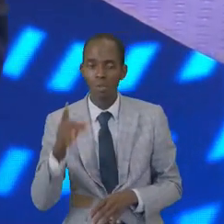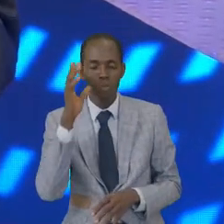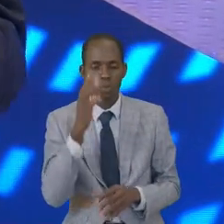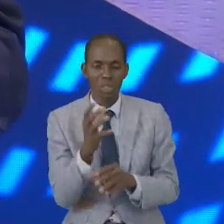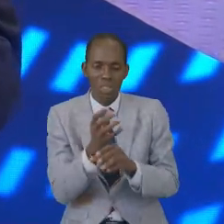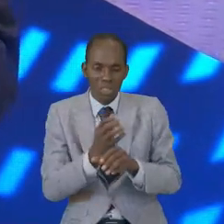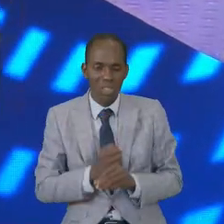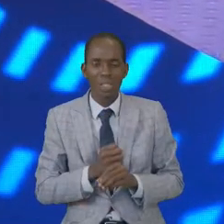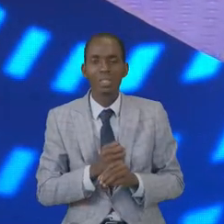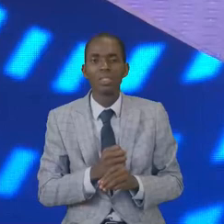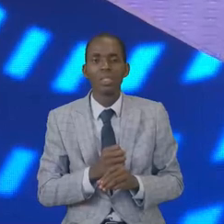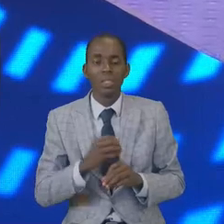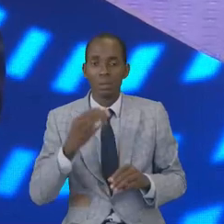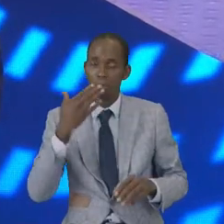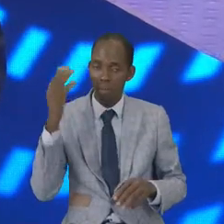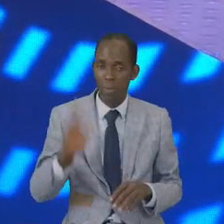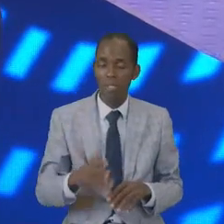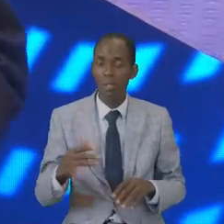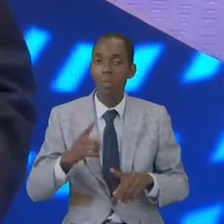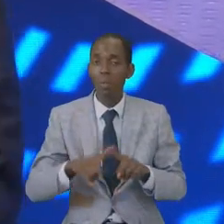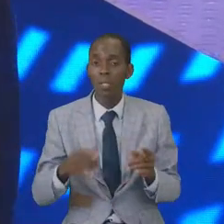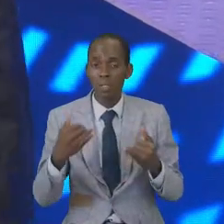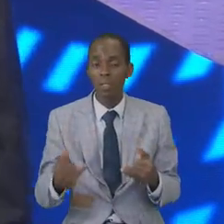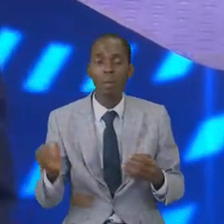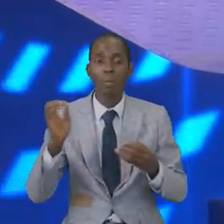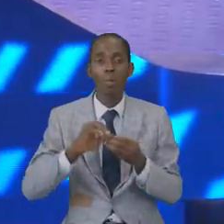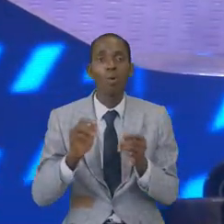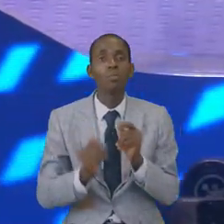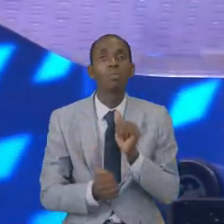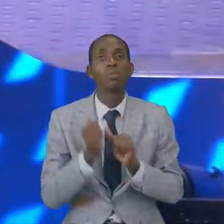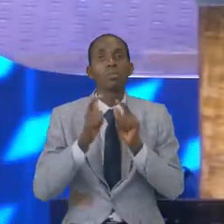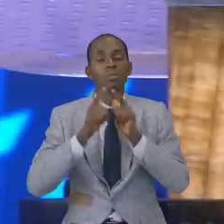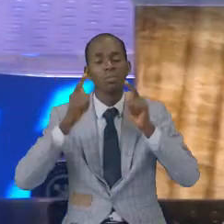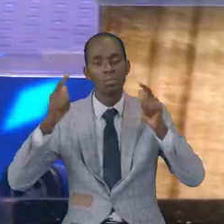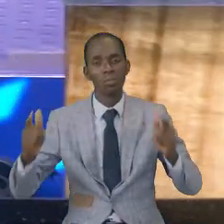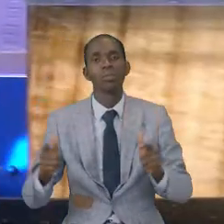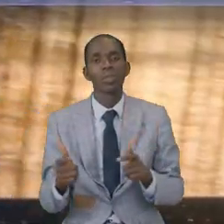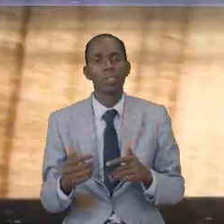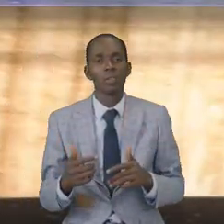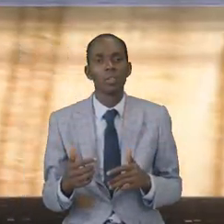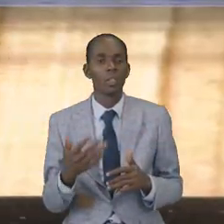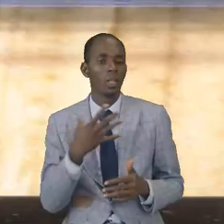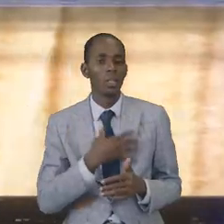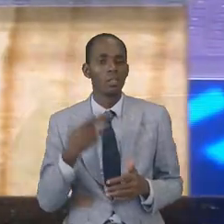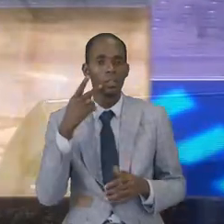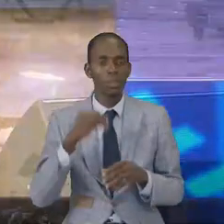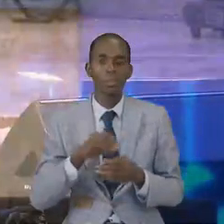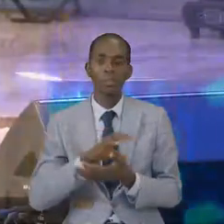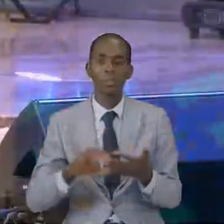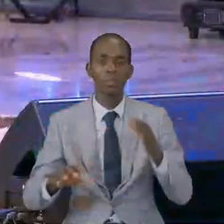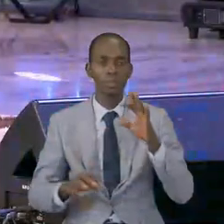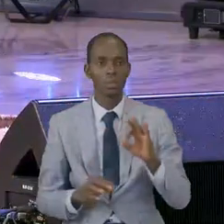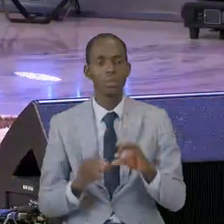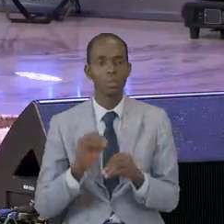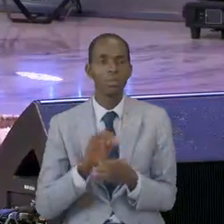but it will be greater, deeper, higher, and then it will be sustained longer. Look at verse 9.